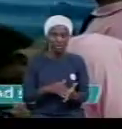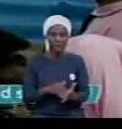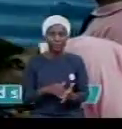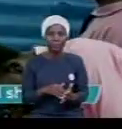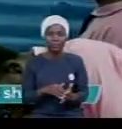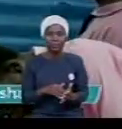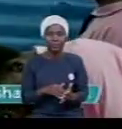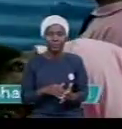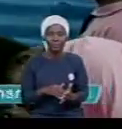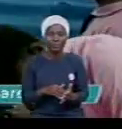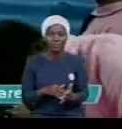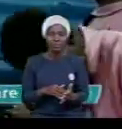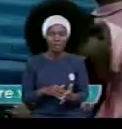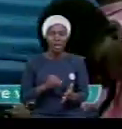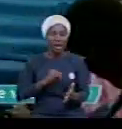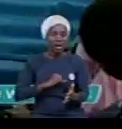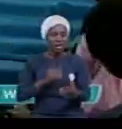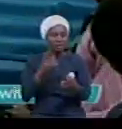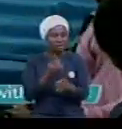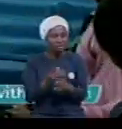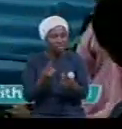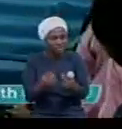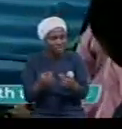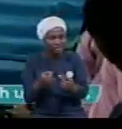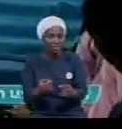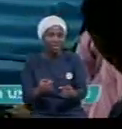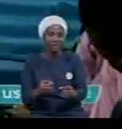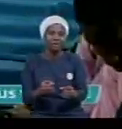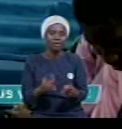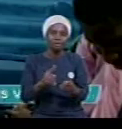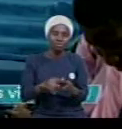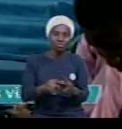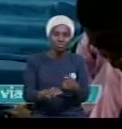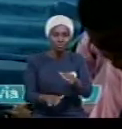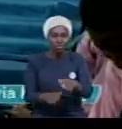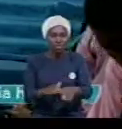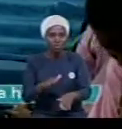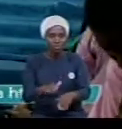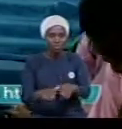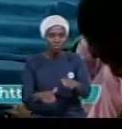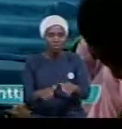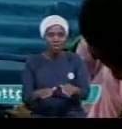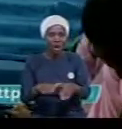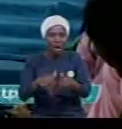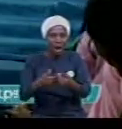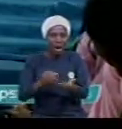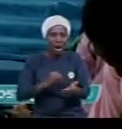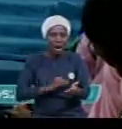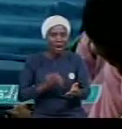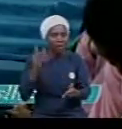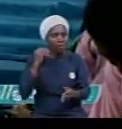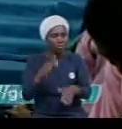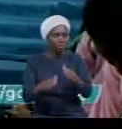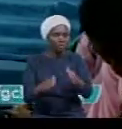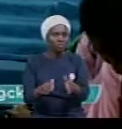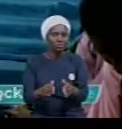just trying my best to walk, the way I was walking